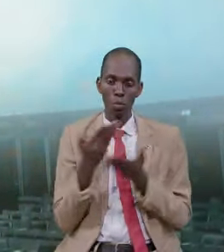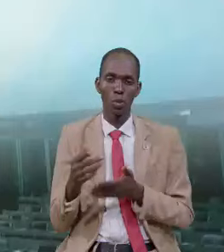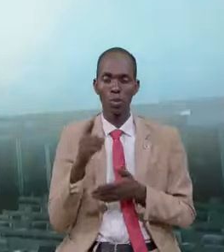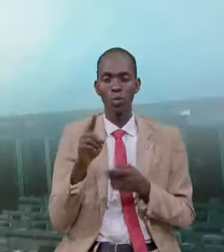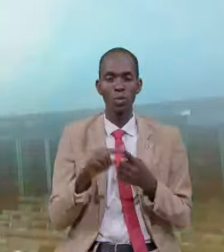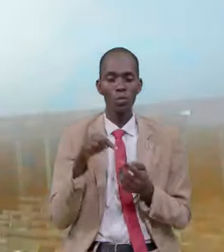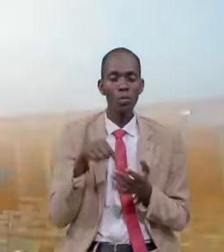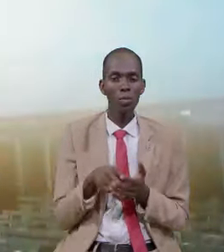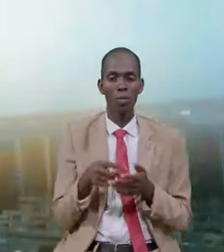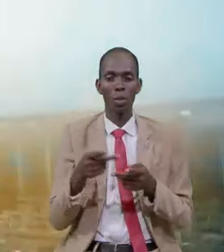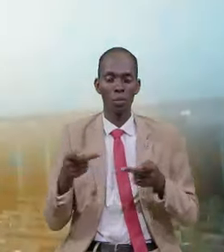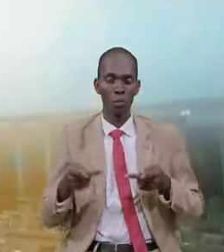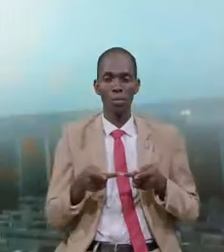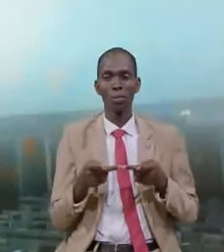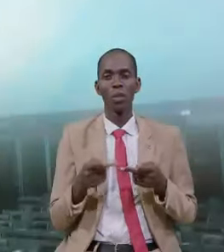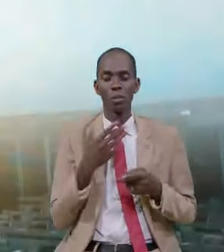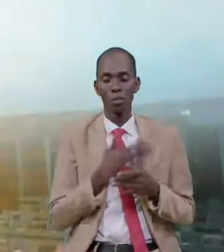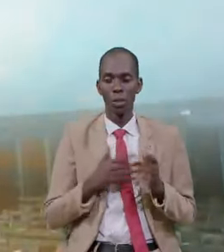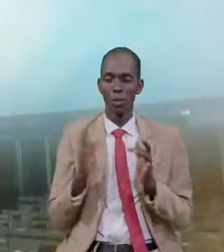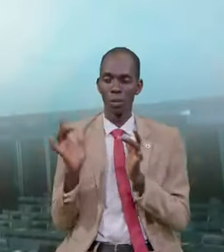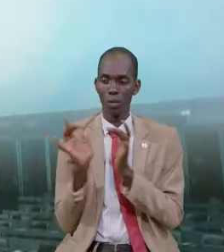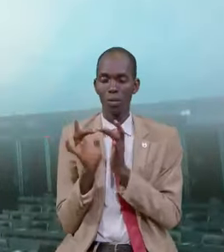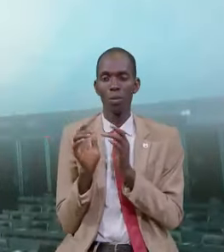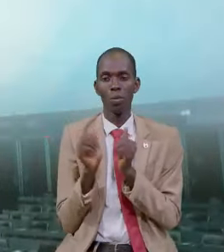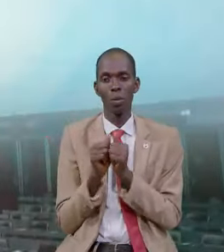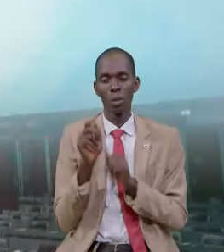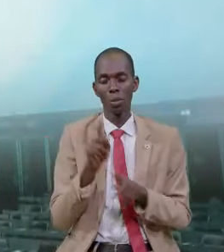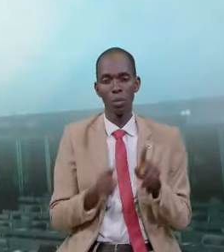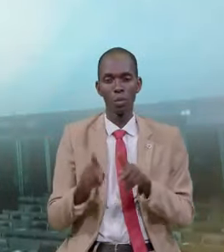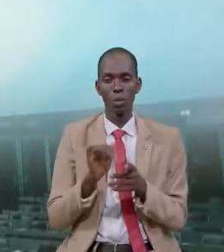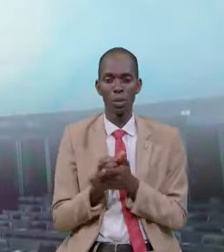with them for that.